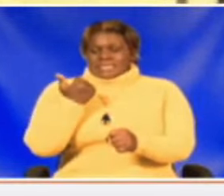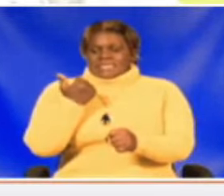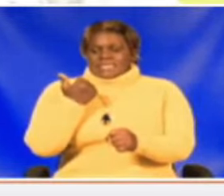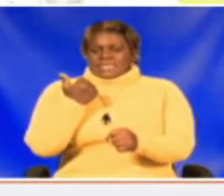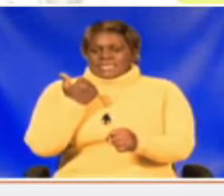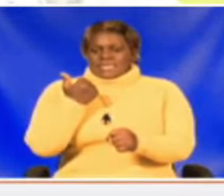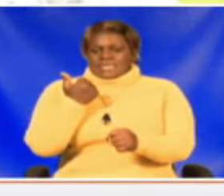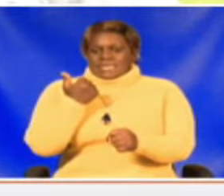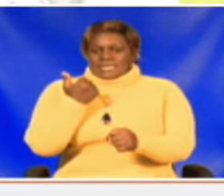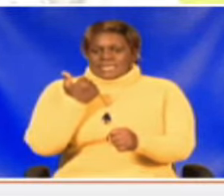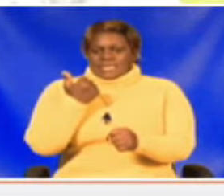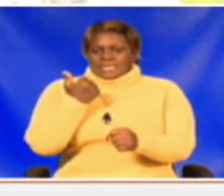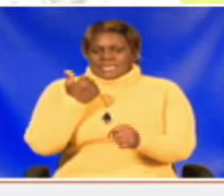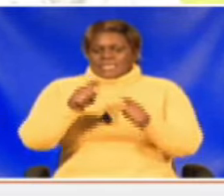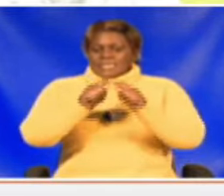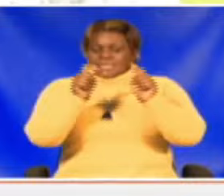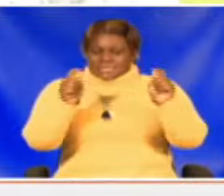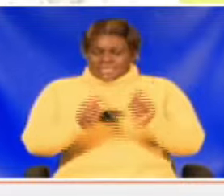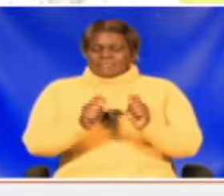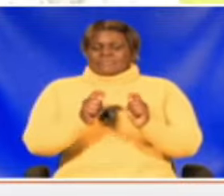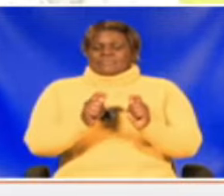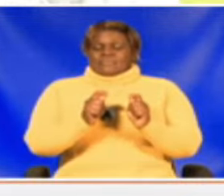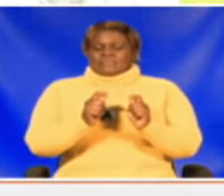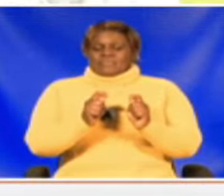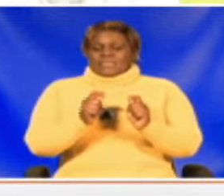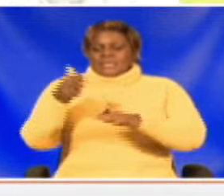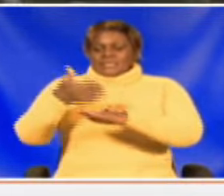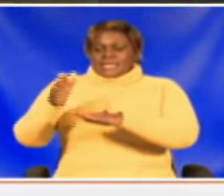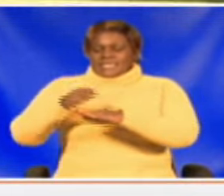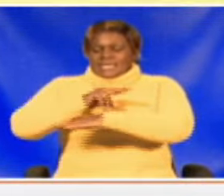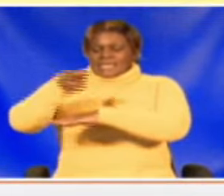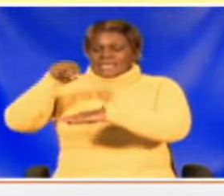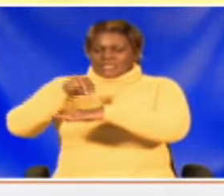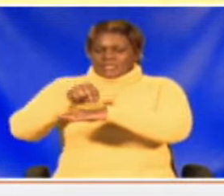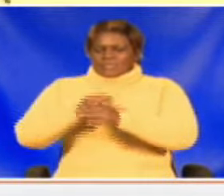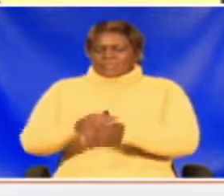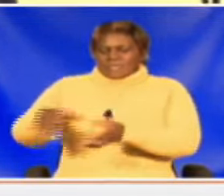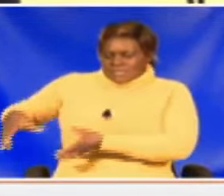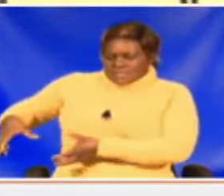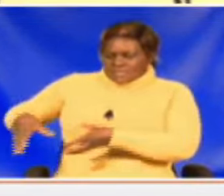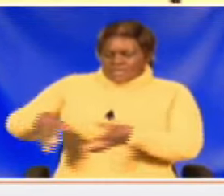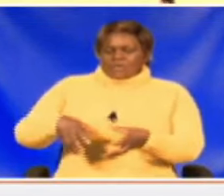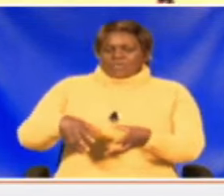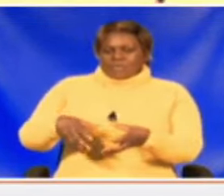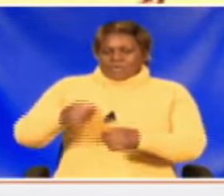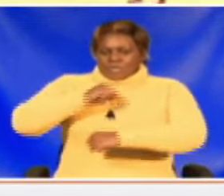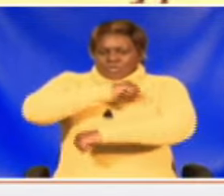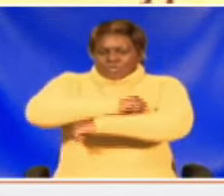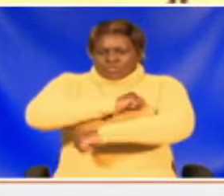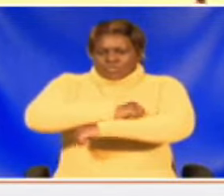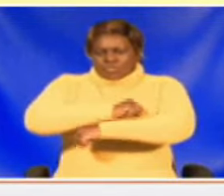to put the best team possible to take the team to the nationals. Such as rugby was in this school, it was more of